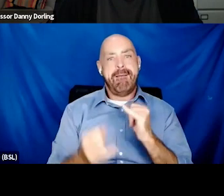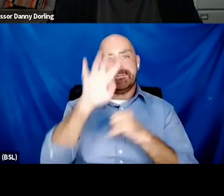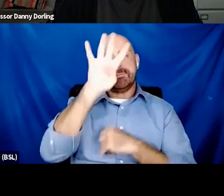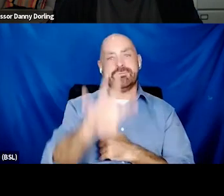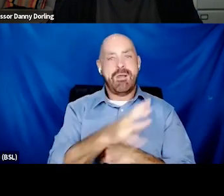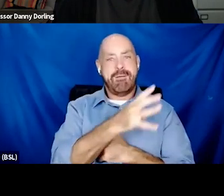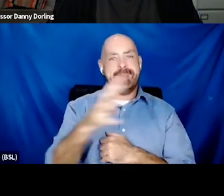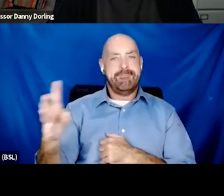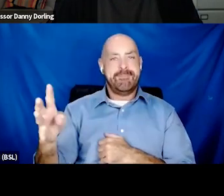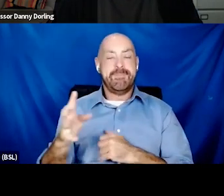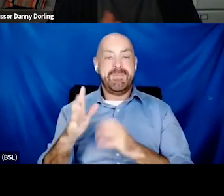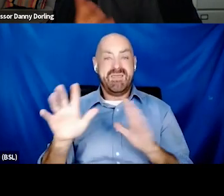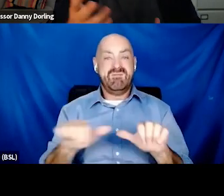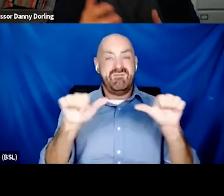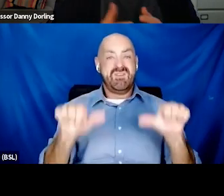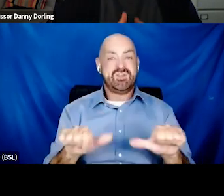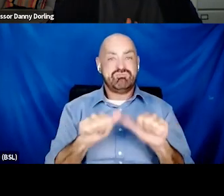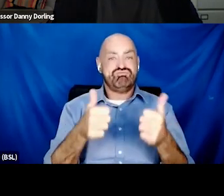some conclusions.